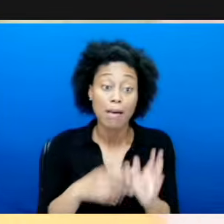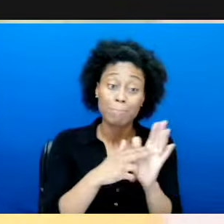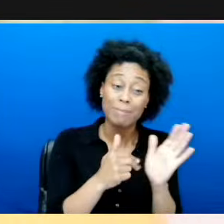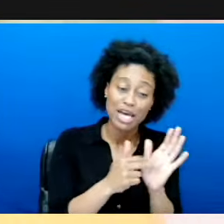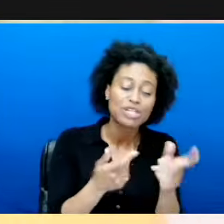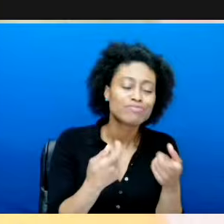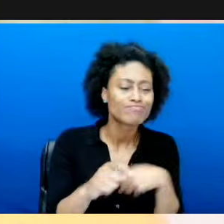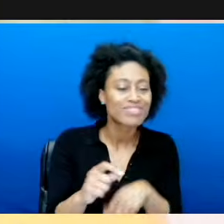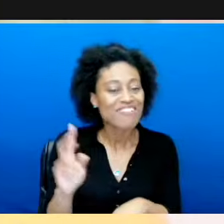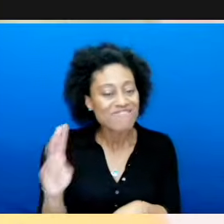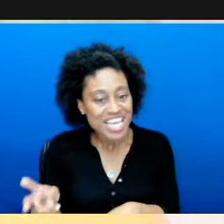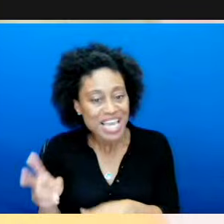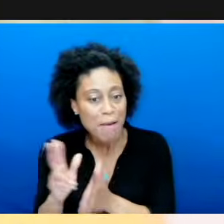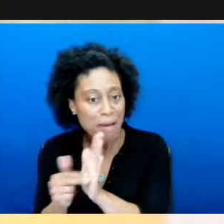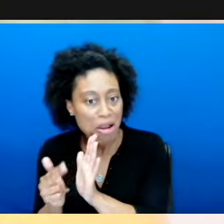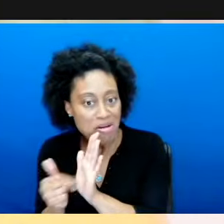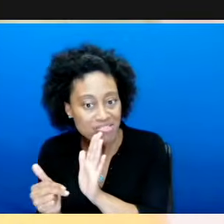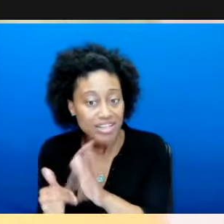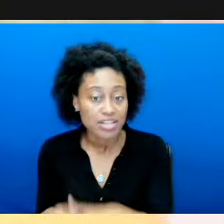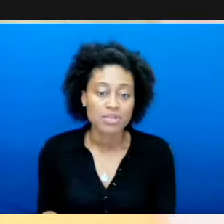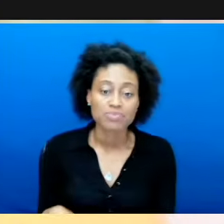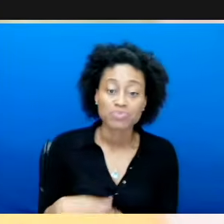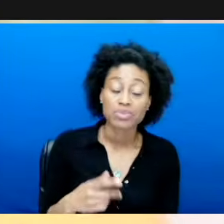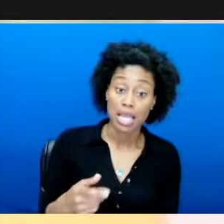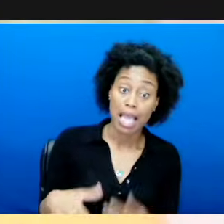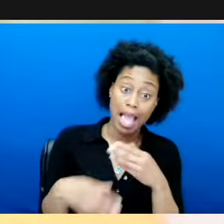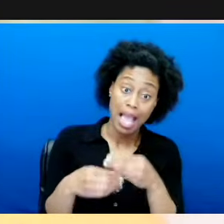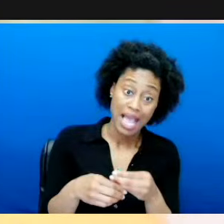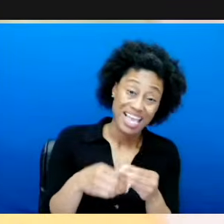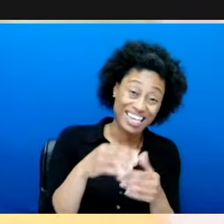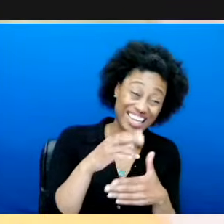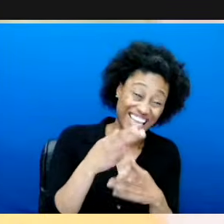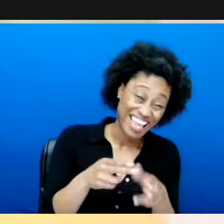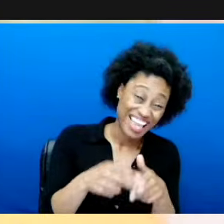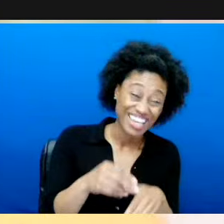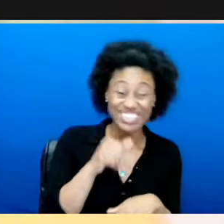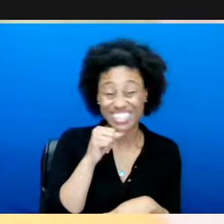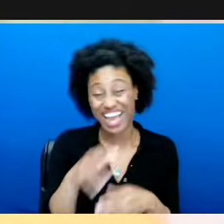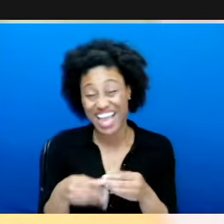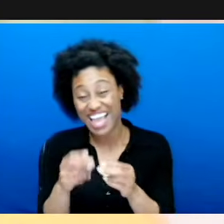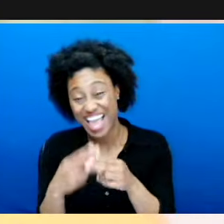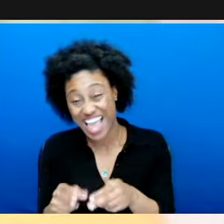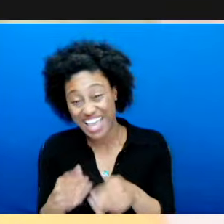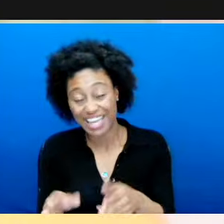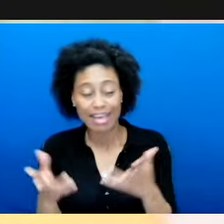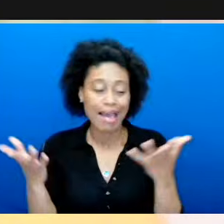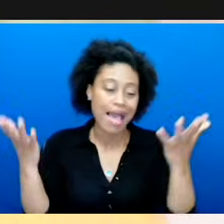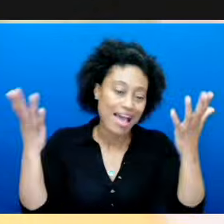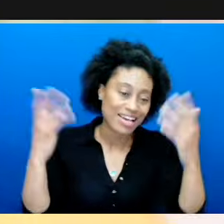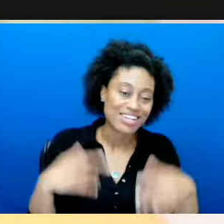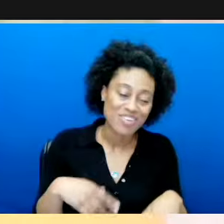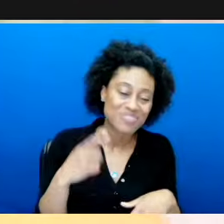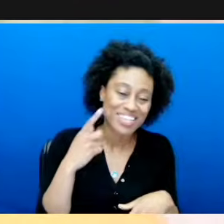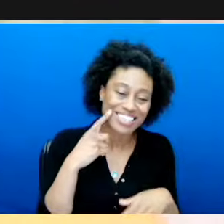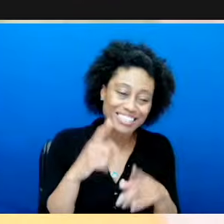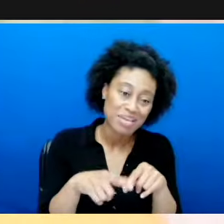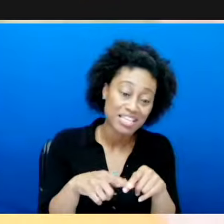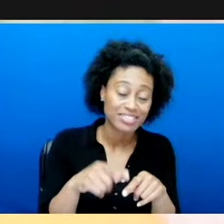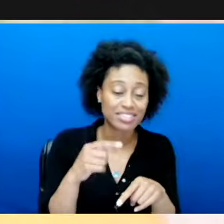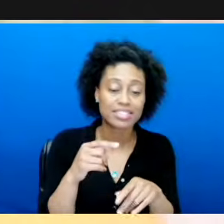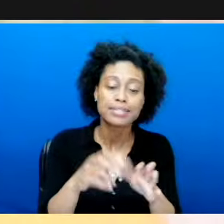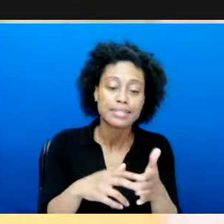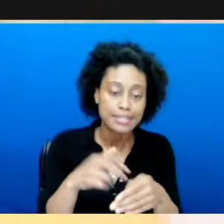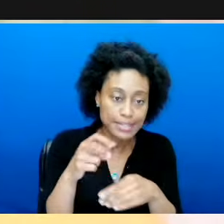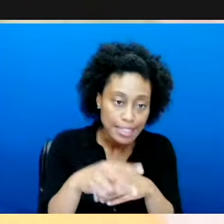instead. And I know to add an egg or not to add an egg is a debate among some people when making baked mac and cheese, but skip the egg as